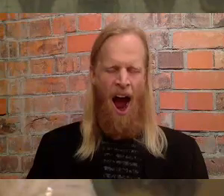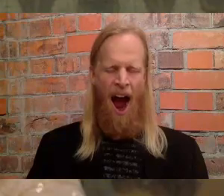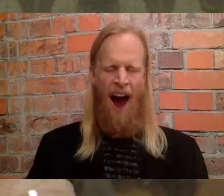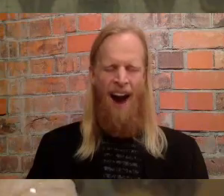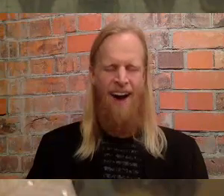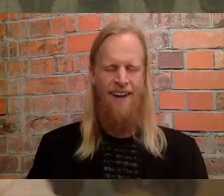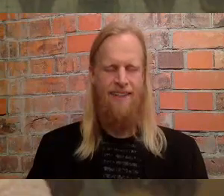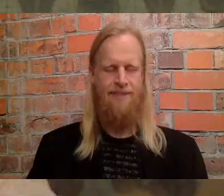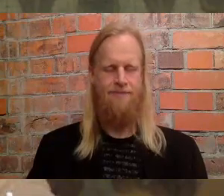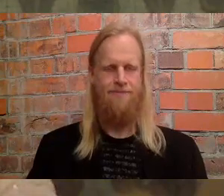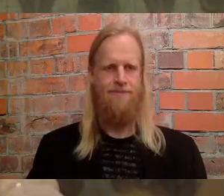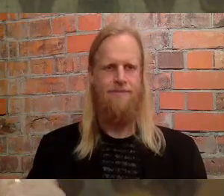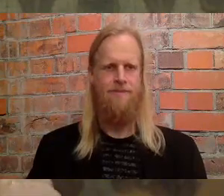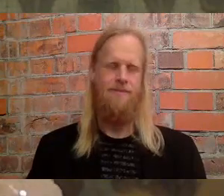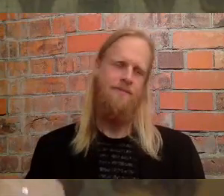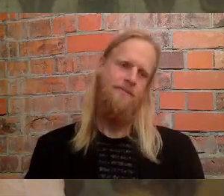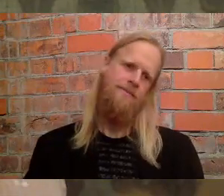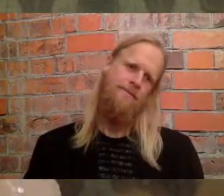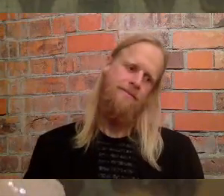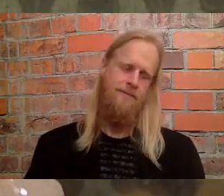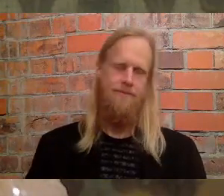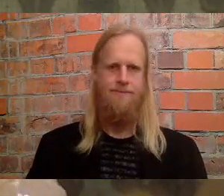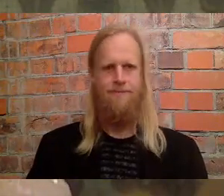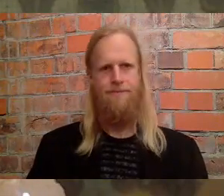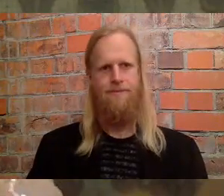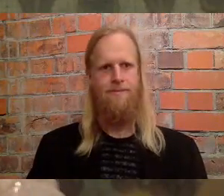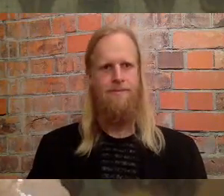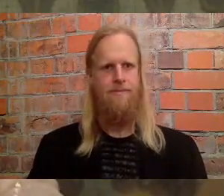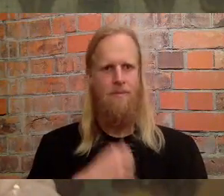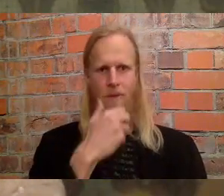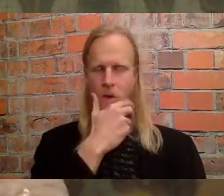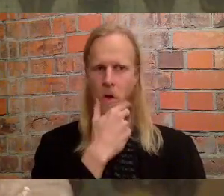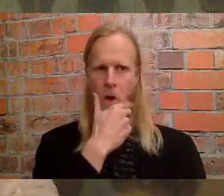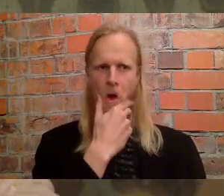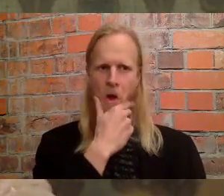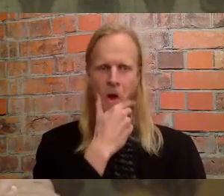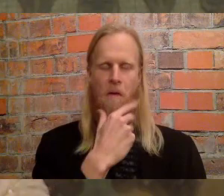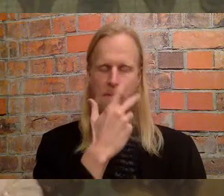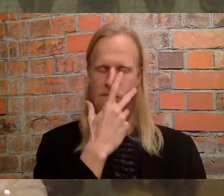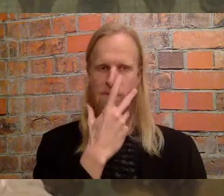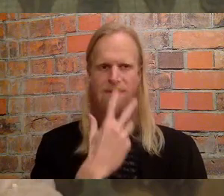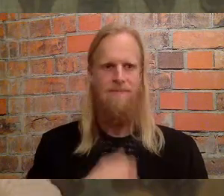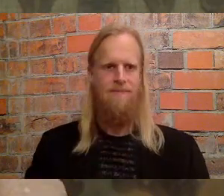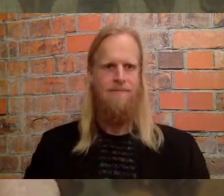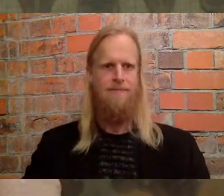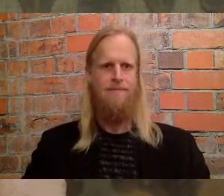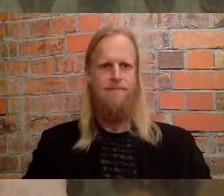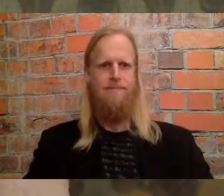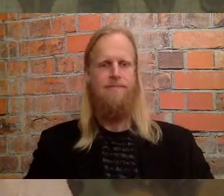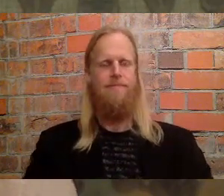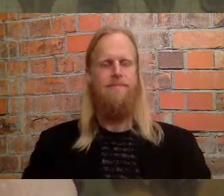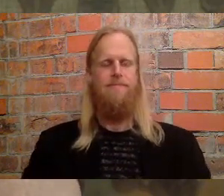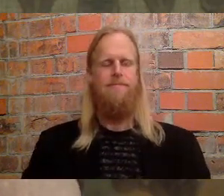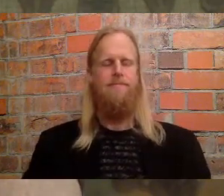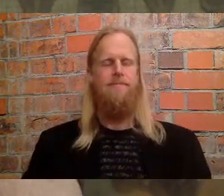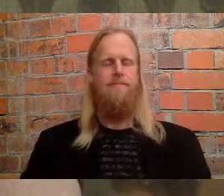your ribs sticking out in front just a little bit. Tap on those bones and breathe.